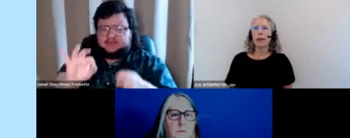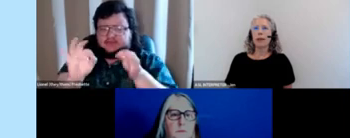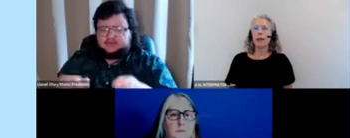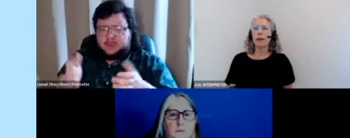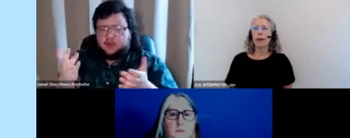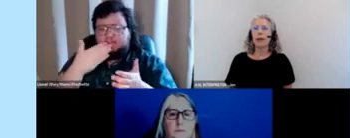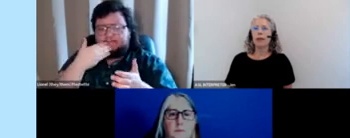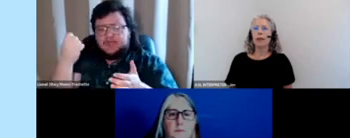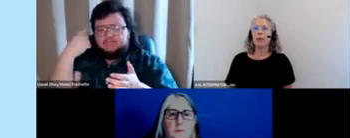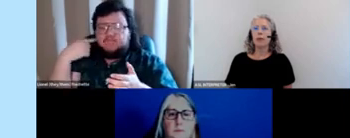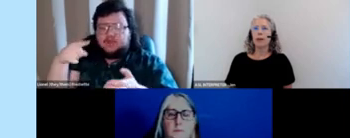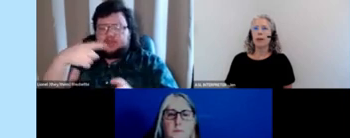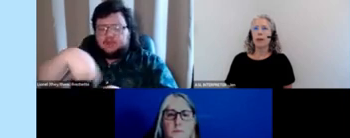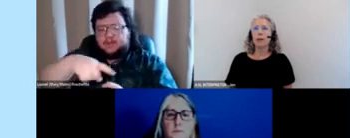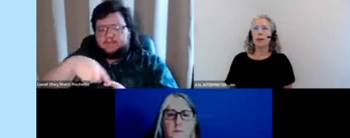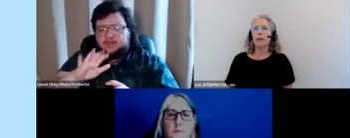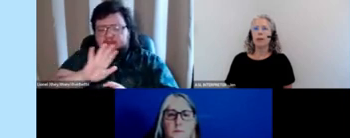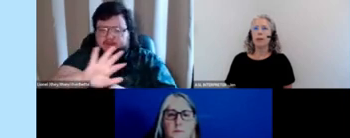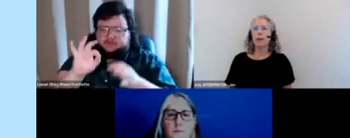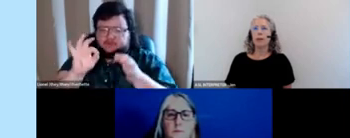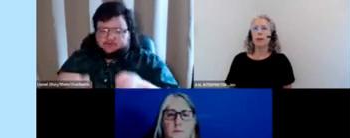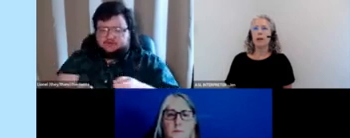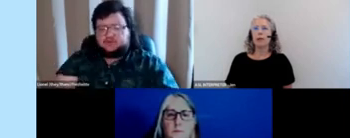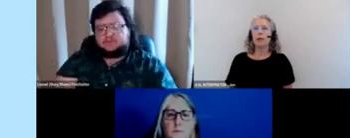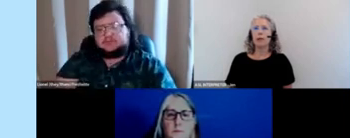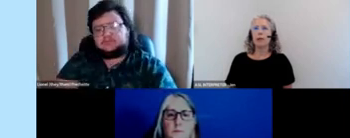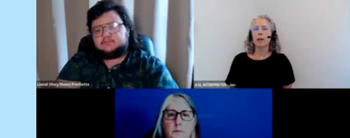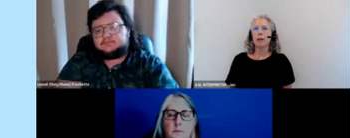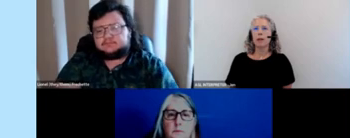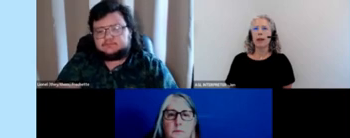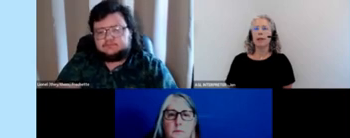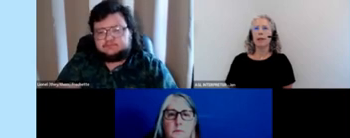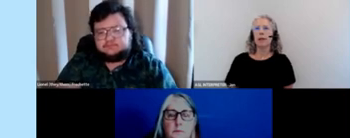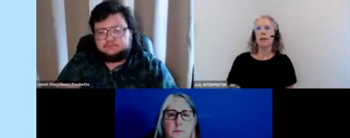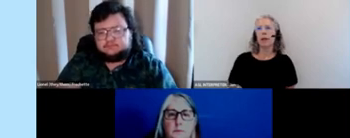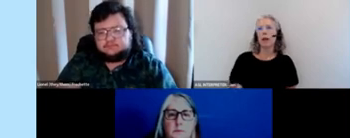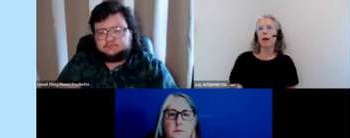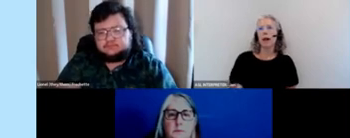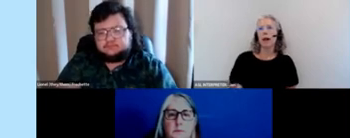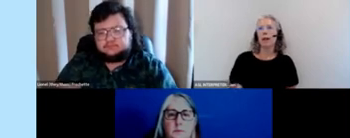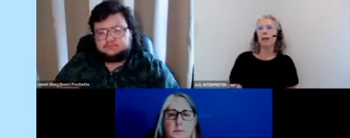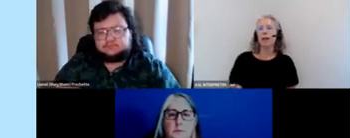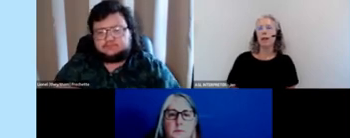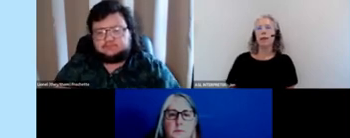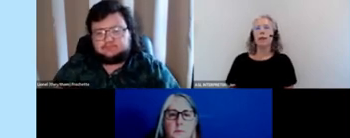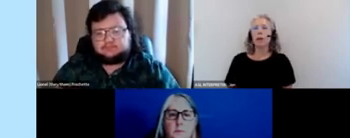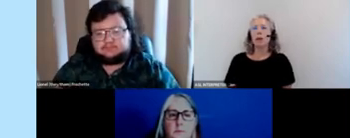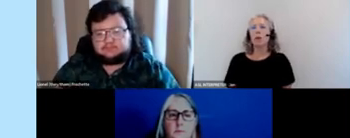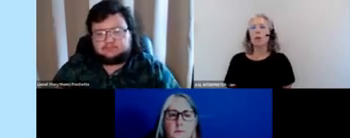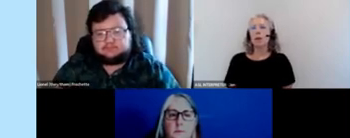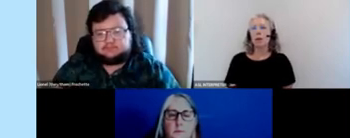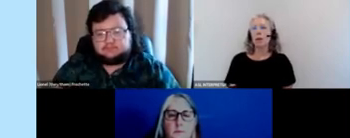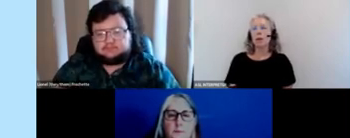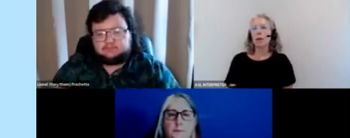We can't decide for the patient. The patient needs to decide for themselves and have the ability and the agency to make their